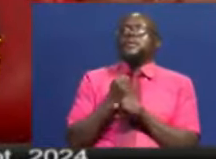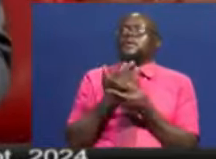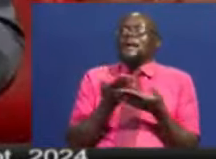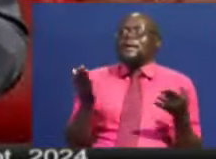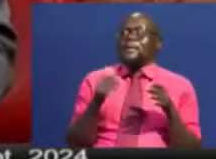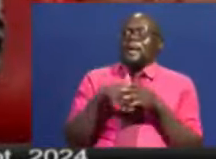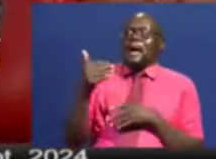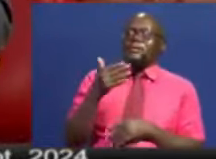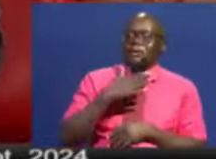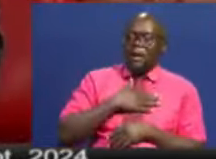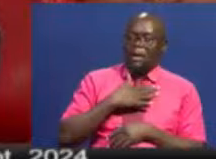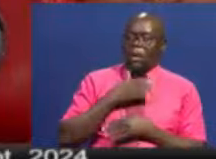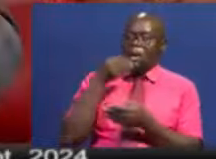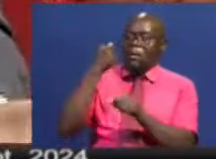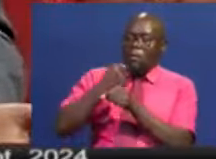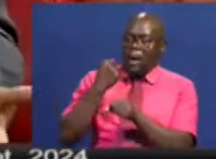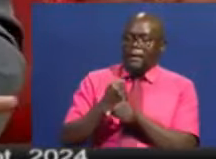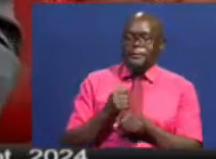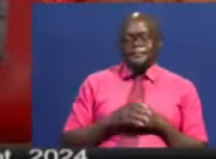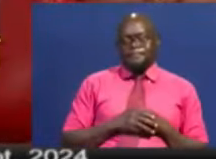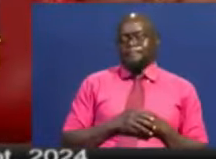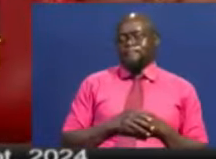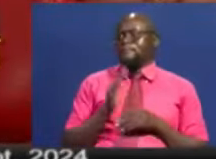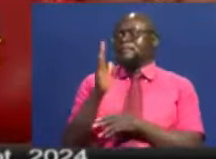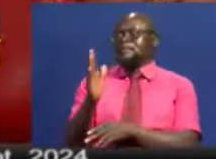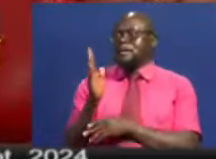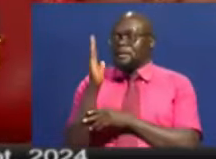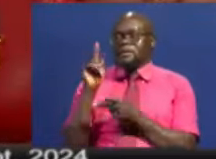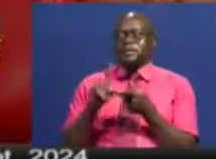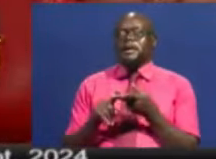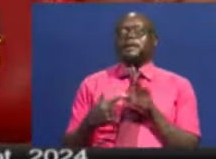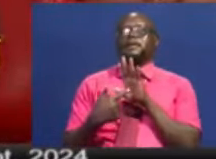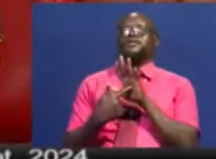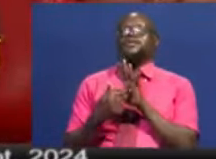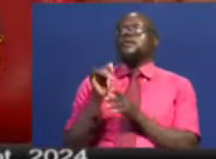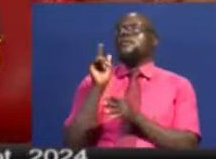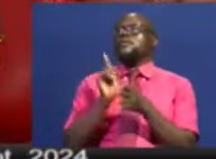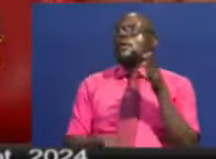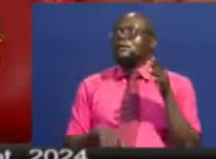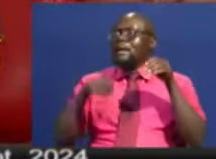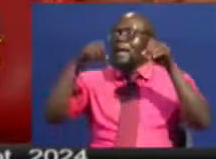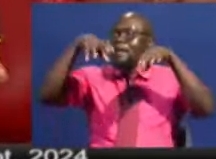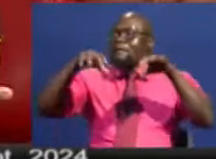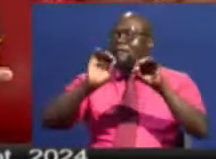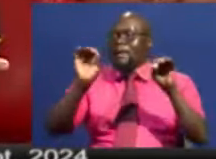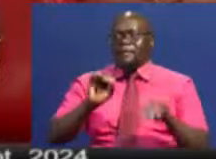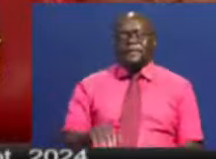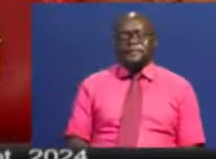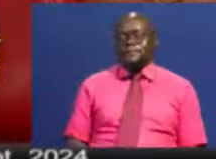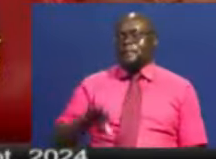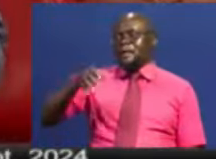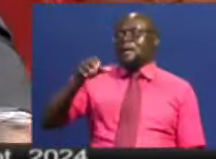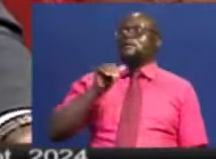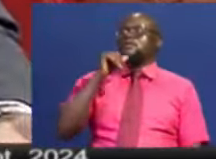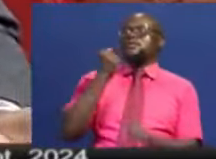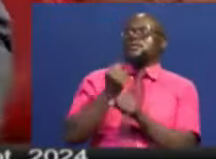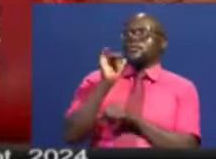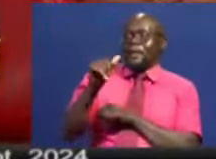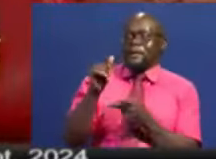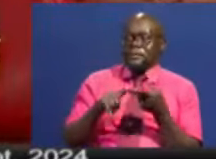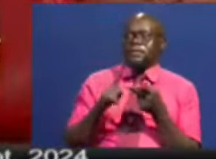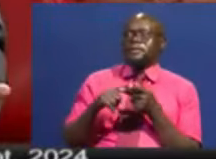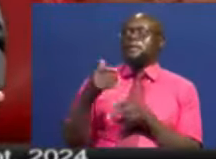anything outside what the national government is doing. Security and education are not devolved functions, Mr. Speaker. Counties don't do that.